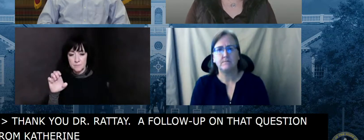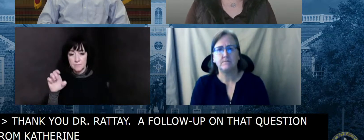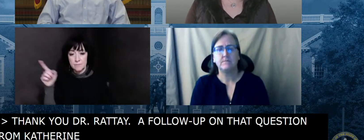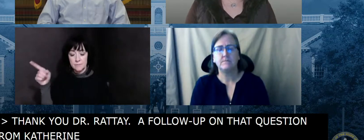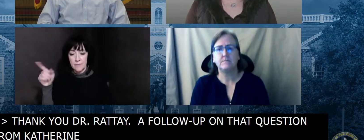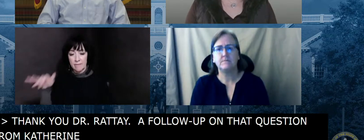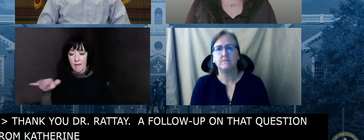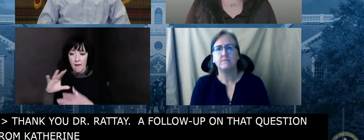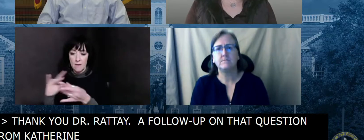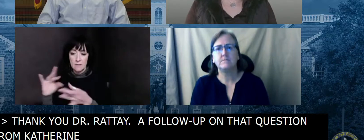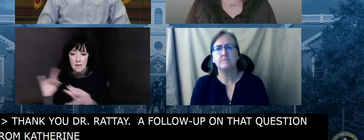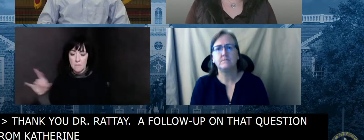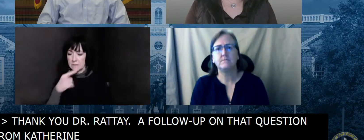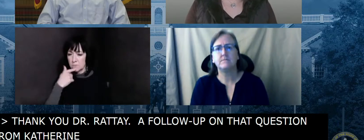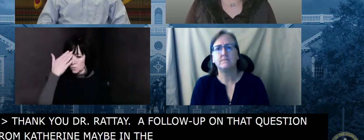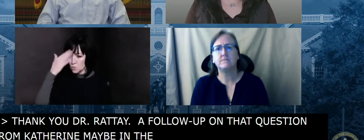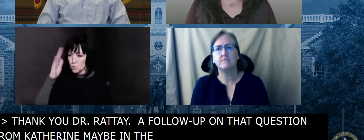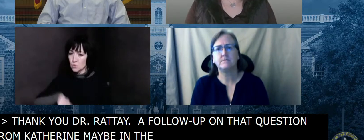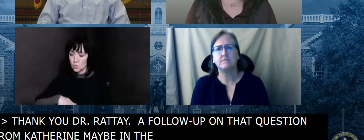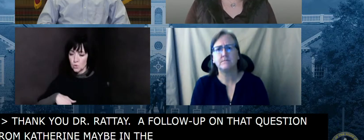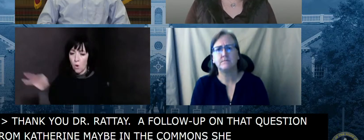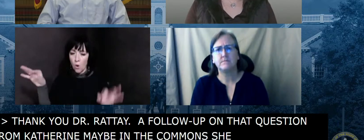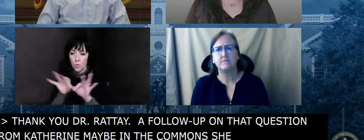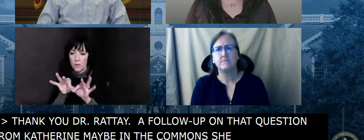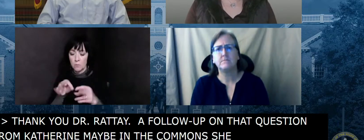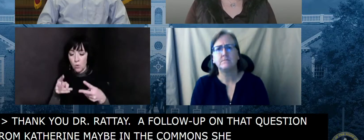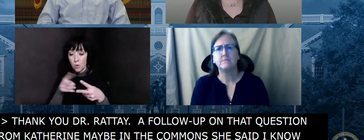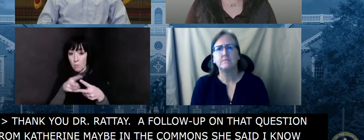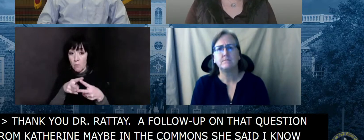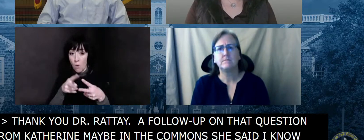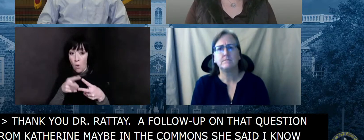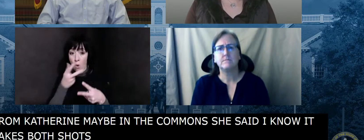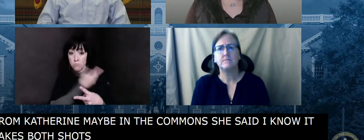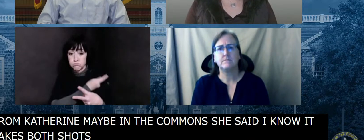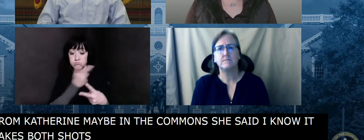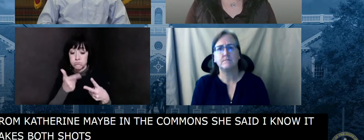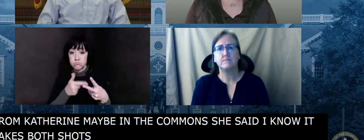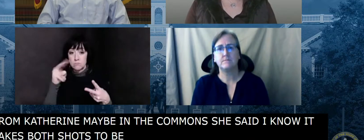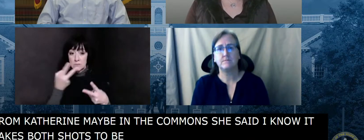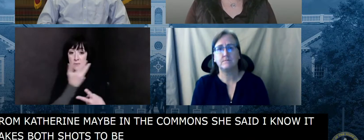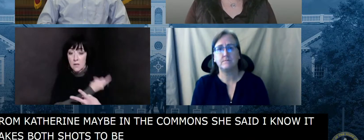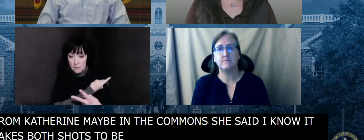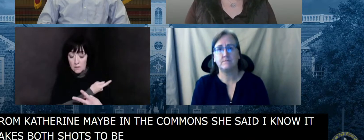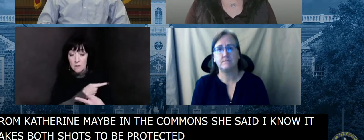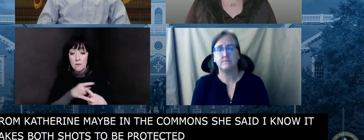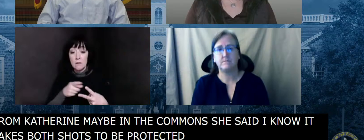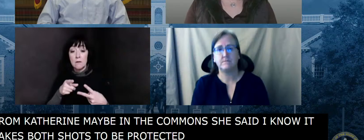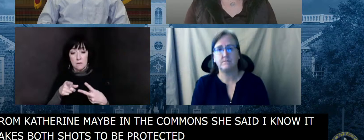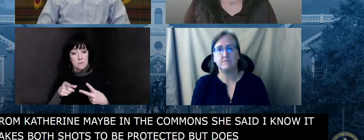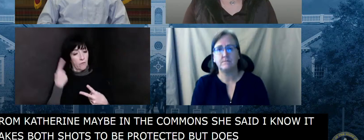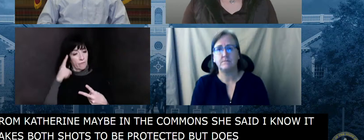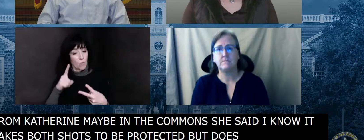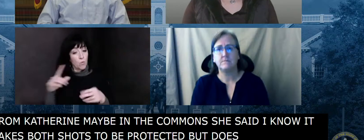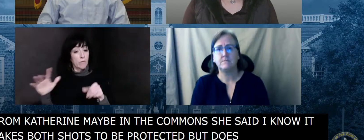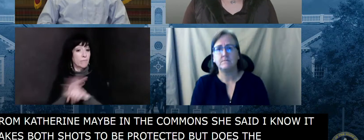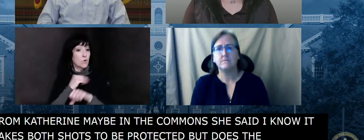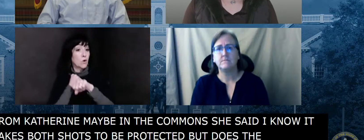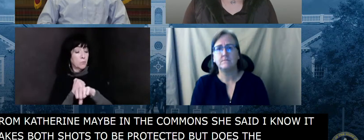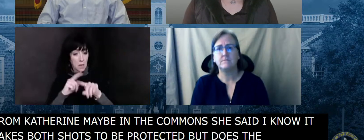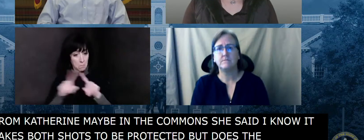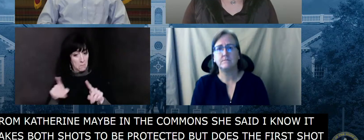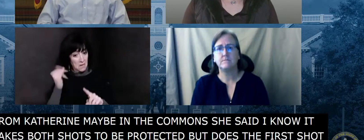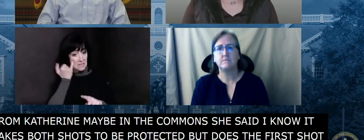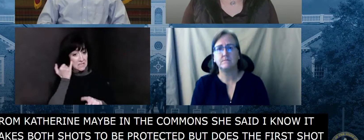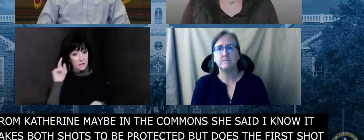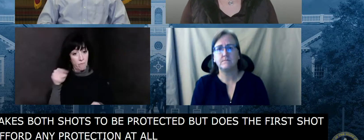comments. She says, I know it takes both shots to be protected, but does the first shot afford any protection at all? Yeah,